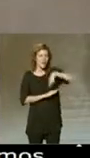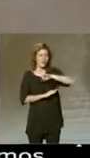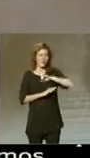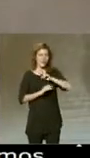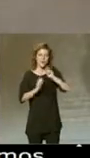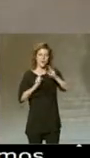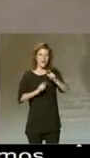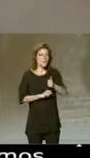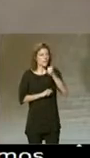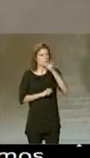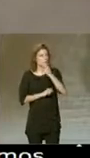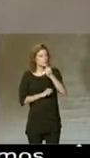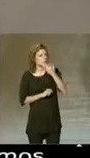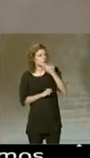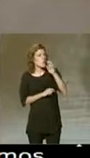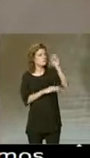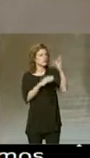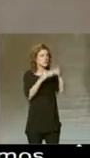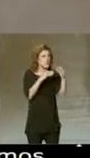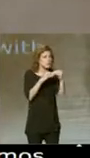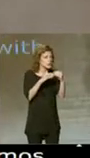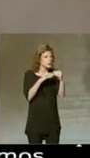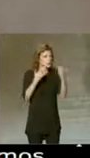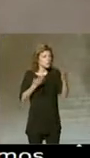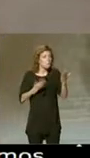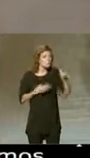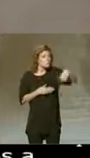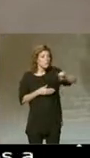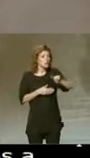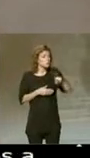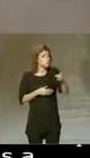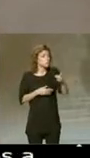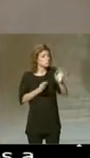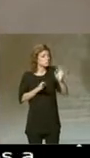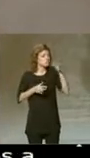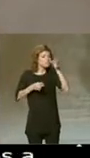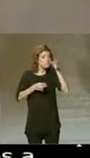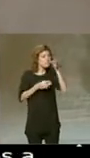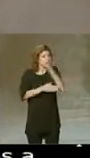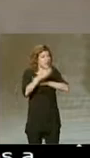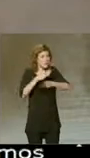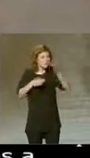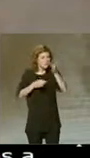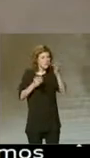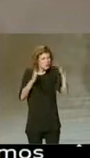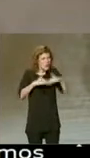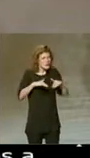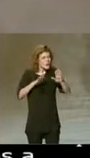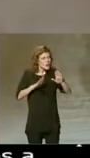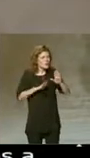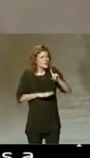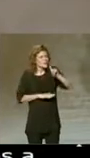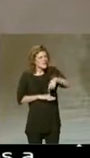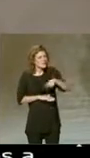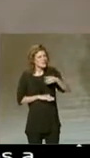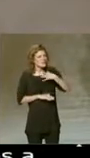with our users and customers, we will serve better other users who don't have a